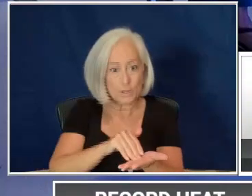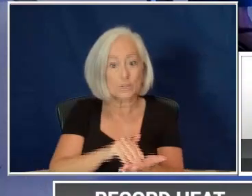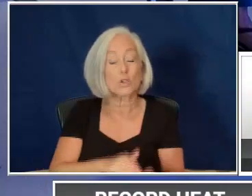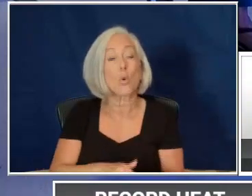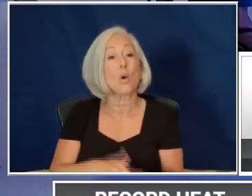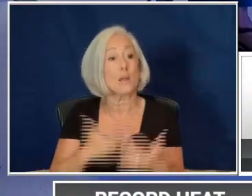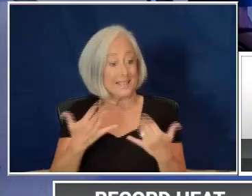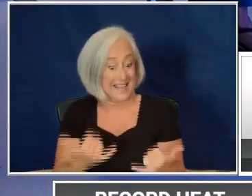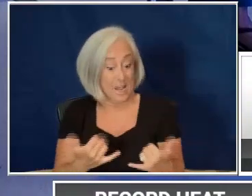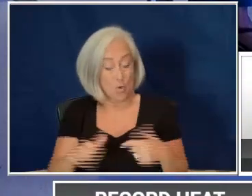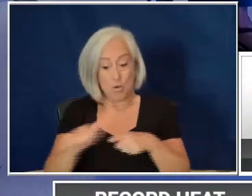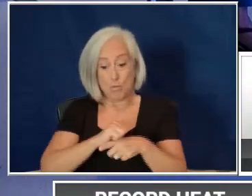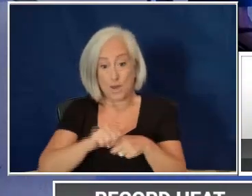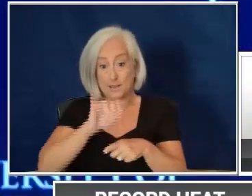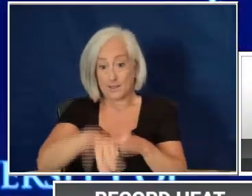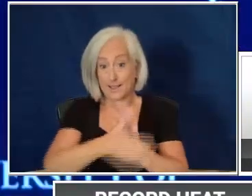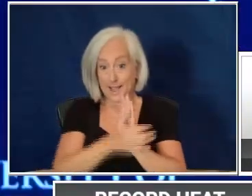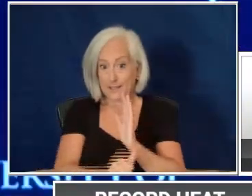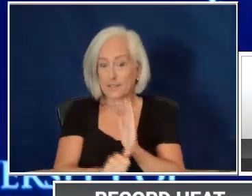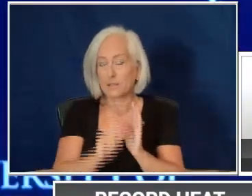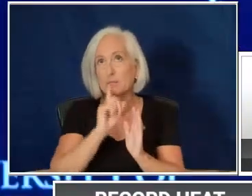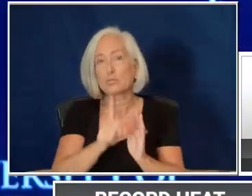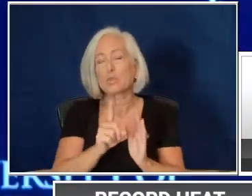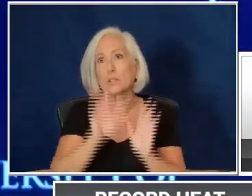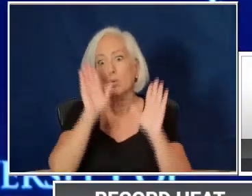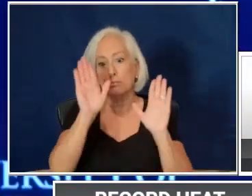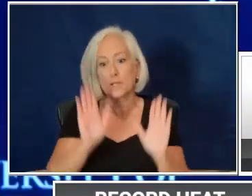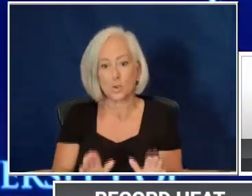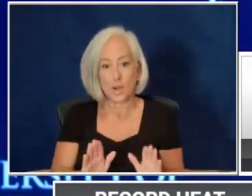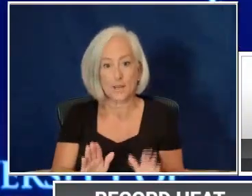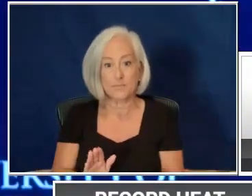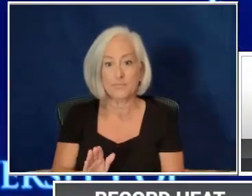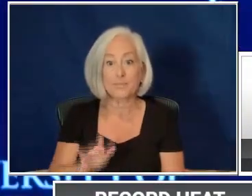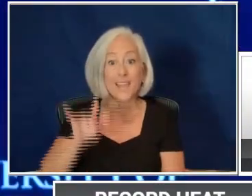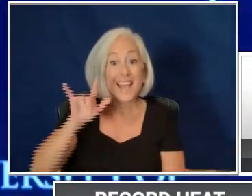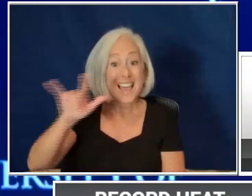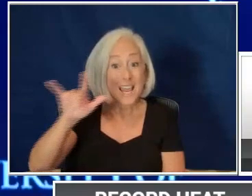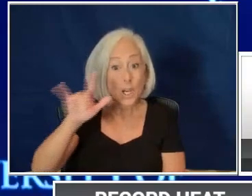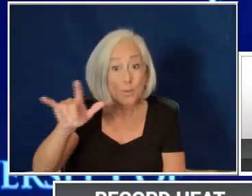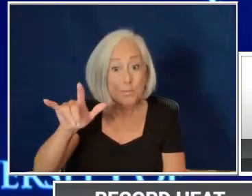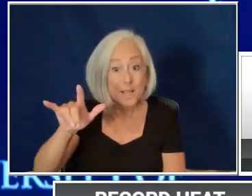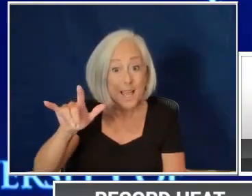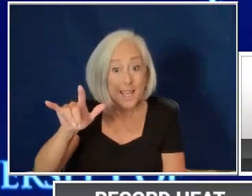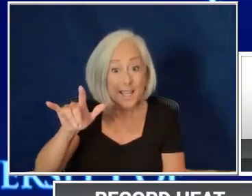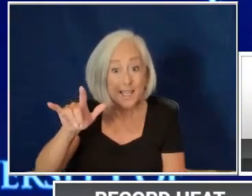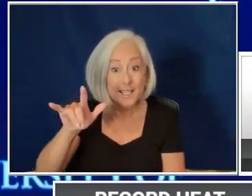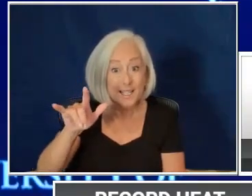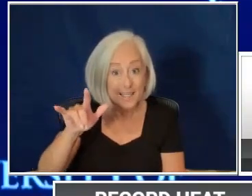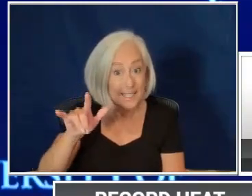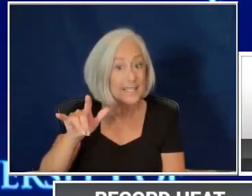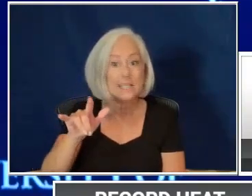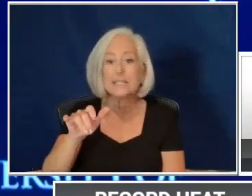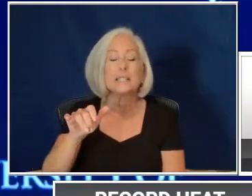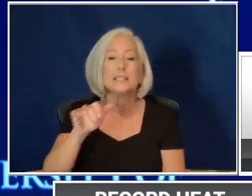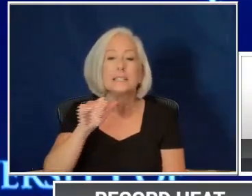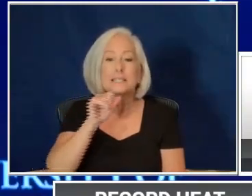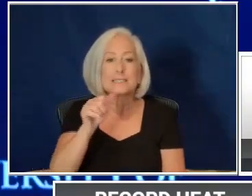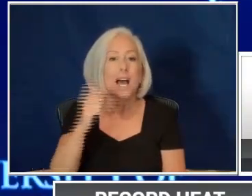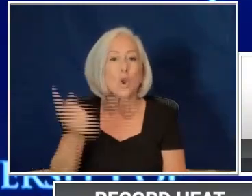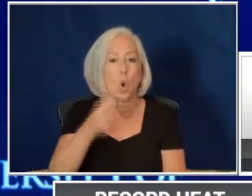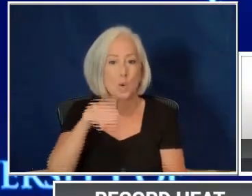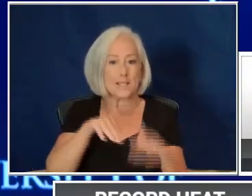use for our patients to get home. Airplanes are one of the last public transportation vehicles that are not accessible to people with